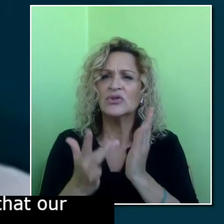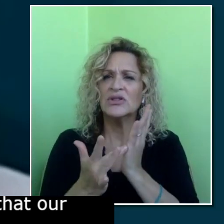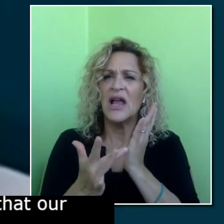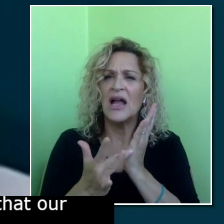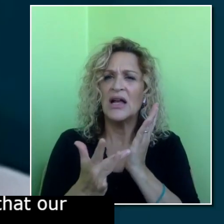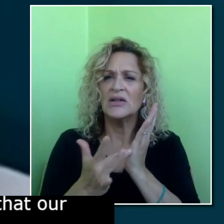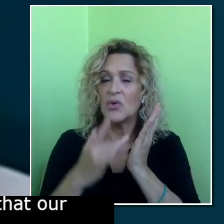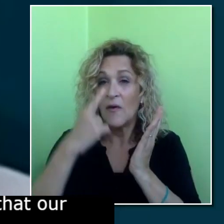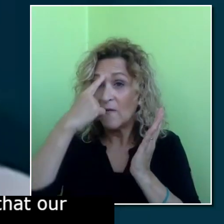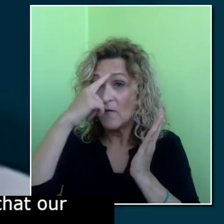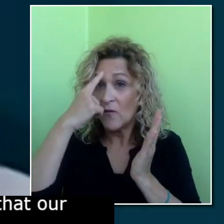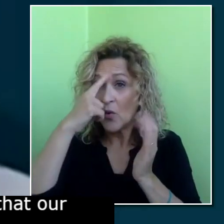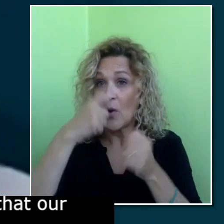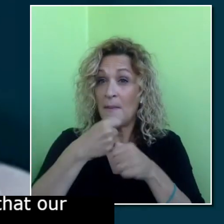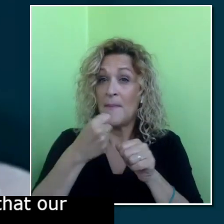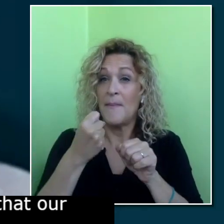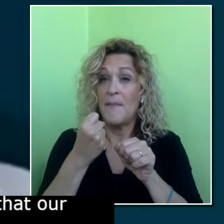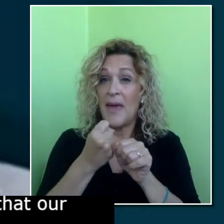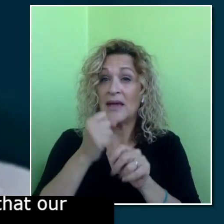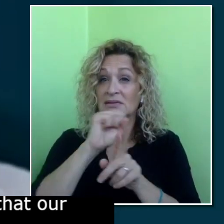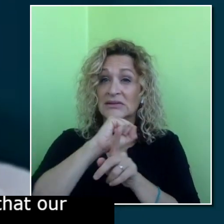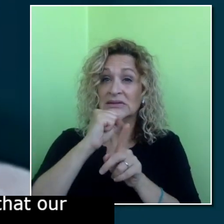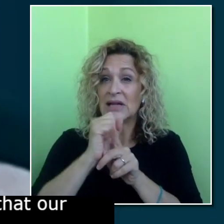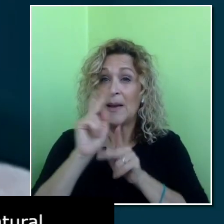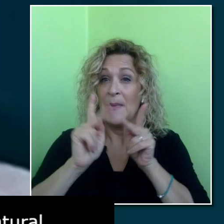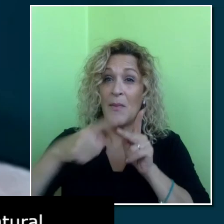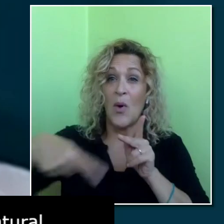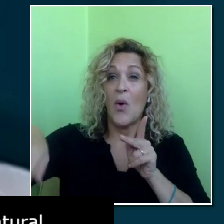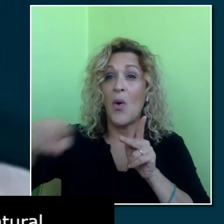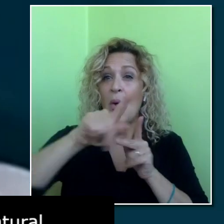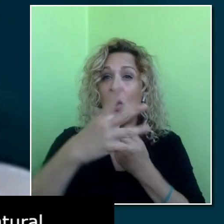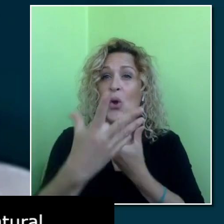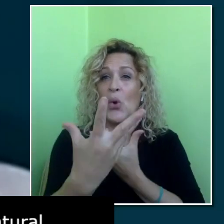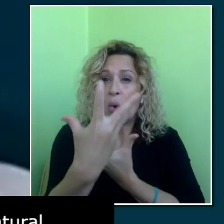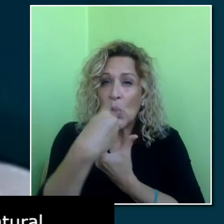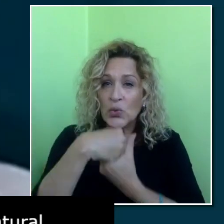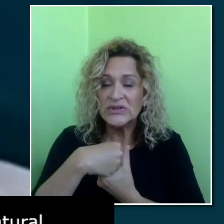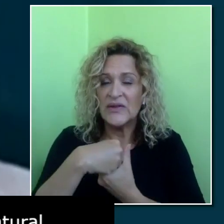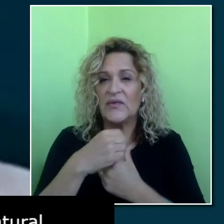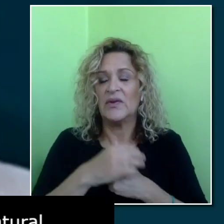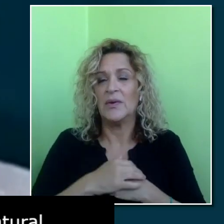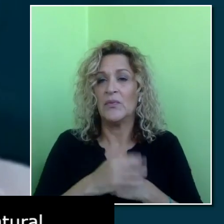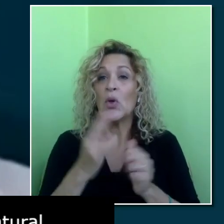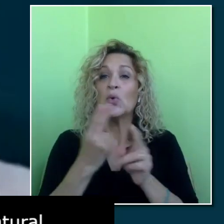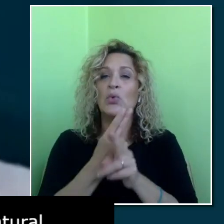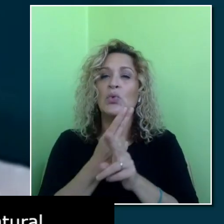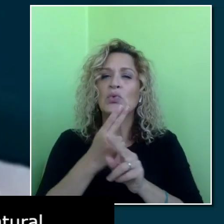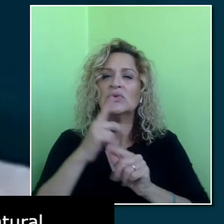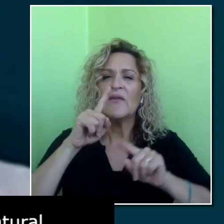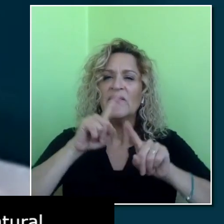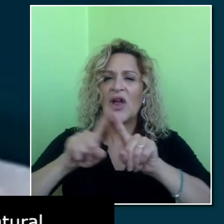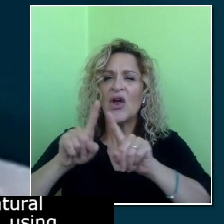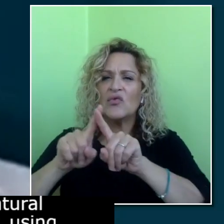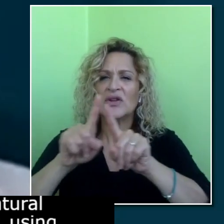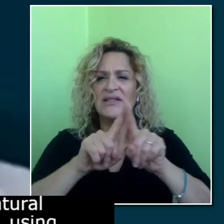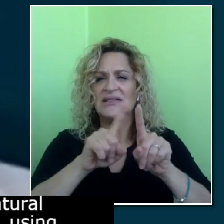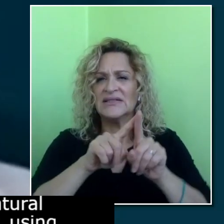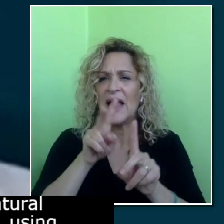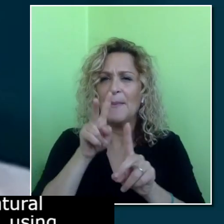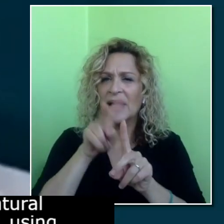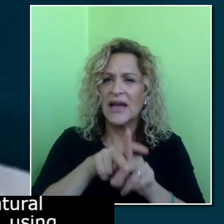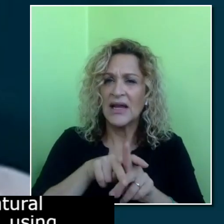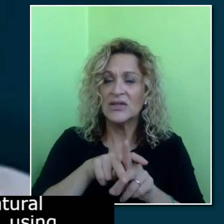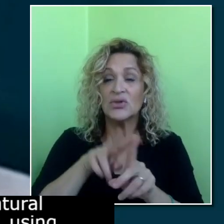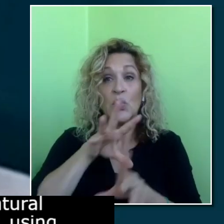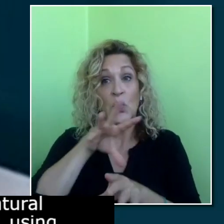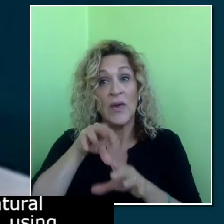inclusive society, using various applications that, through the internet, can keep us in touch